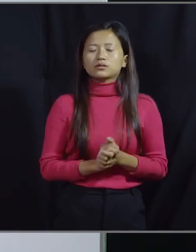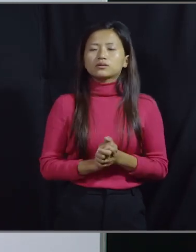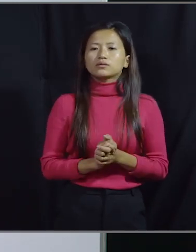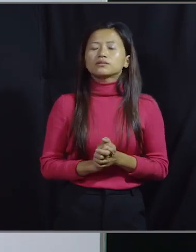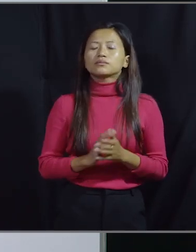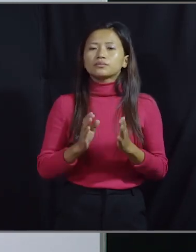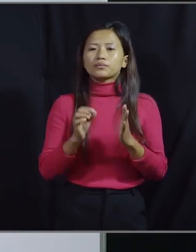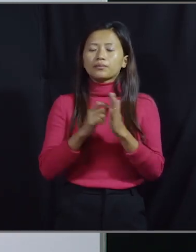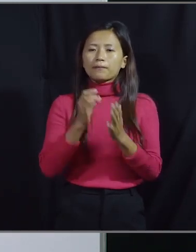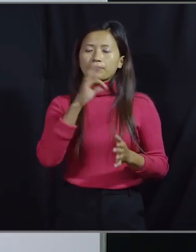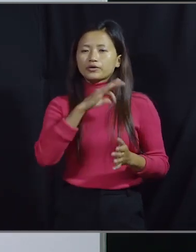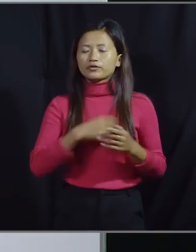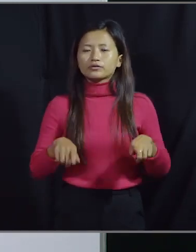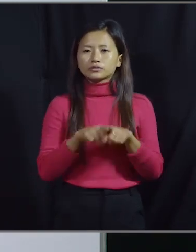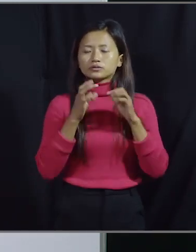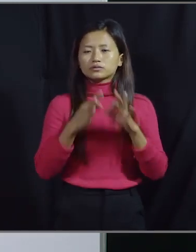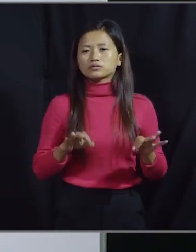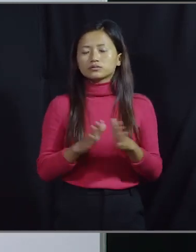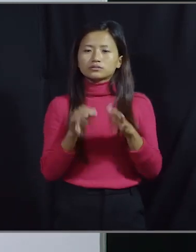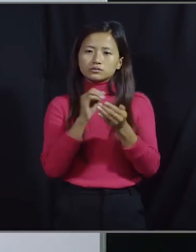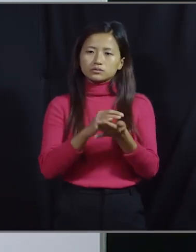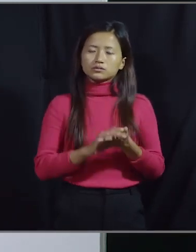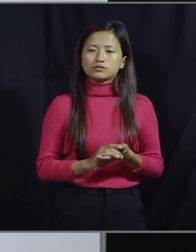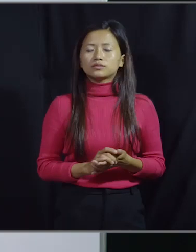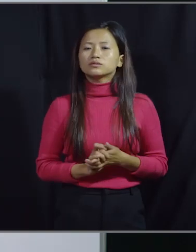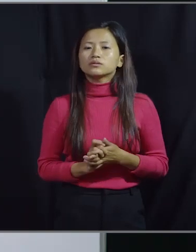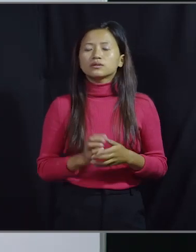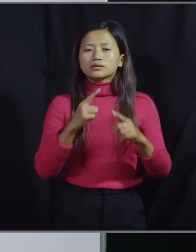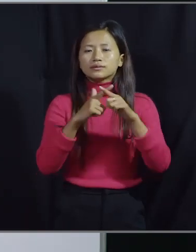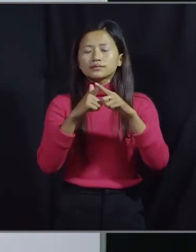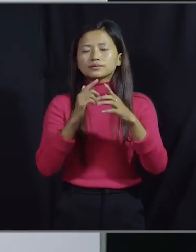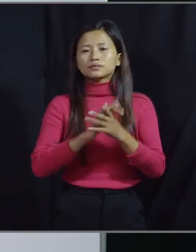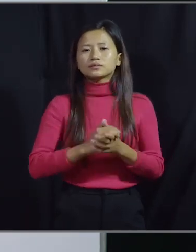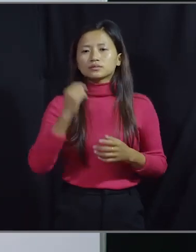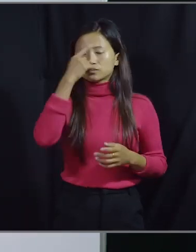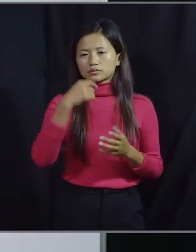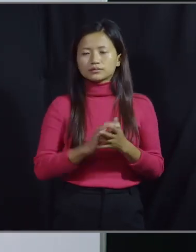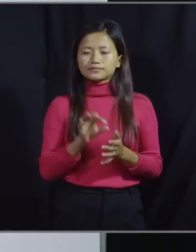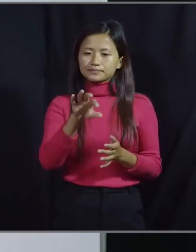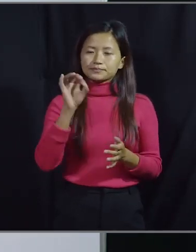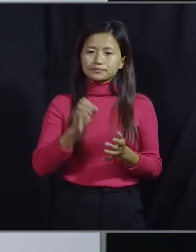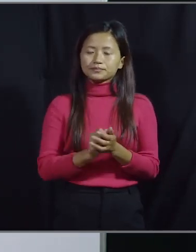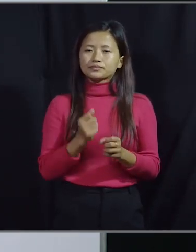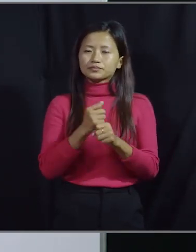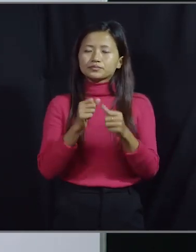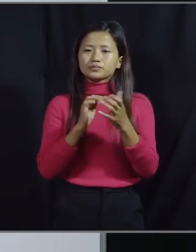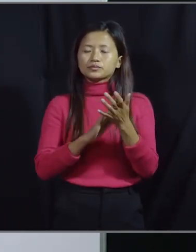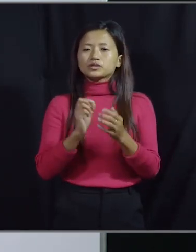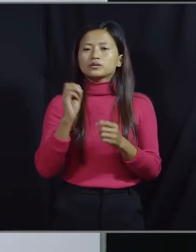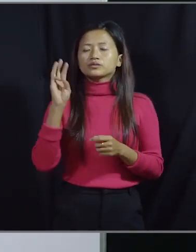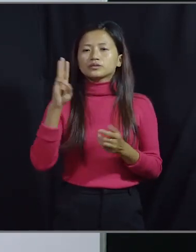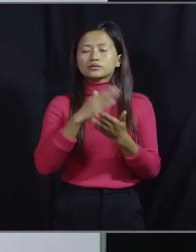profit and losses and reserve. That means for X, that is for X, who is gaining, that is 3 by